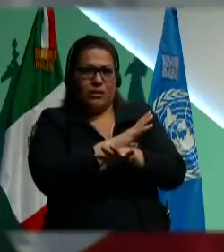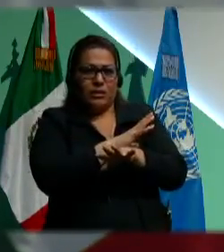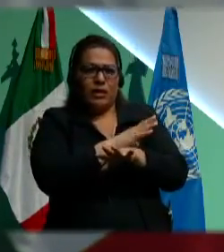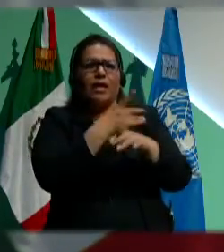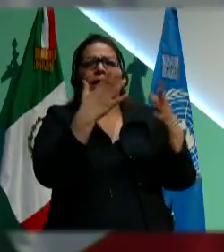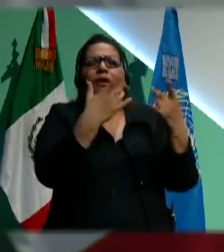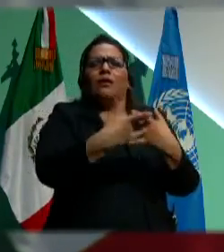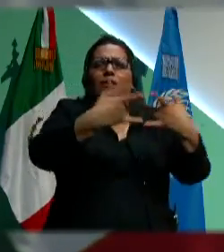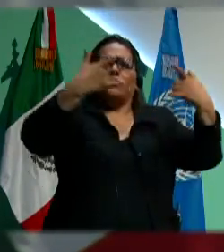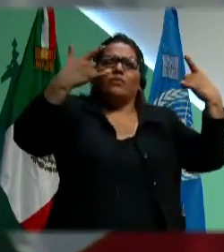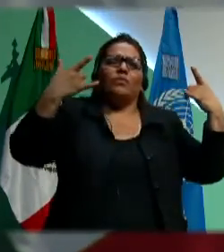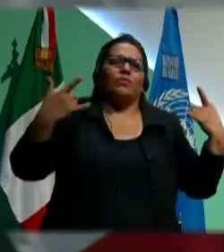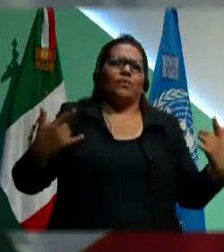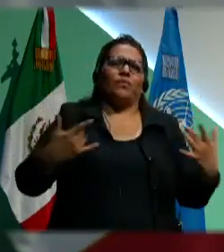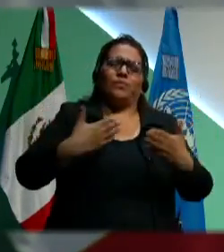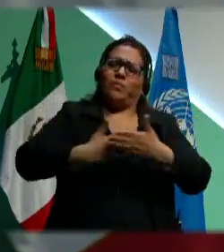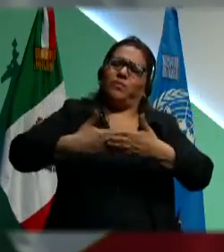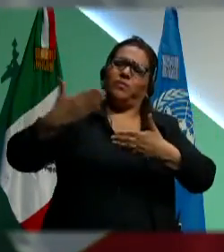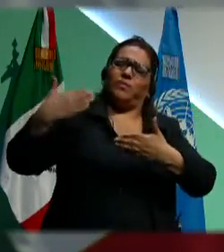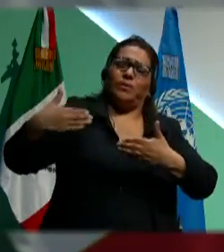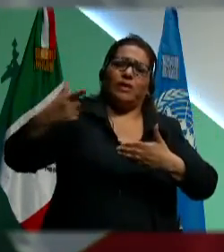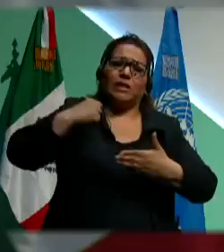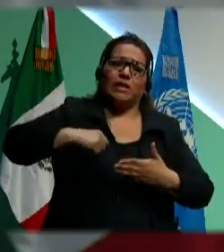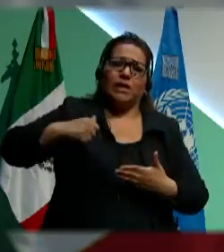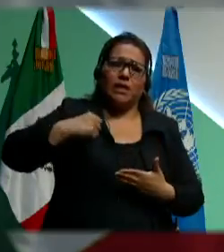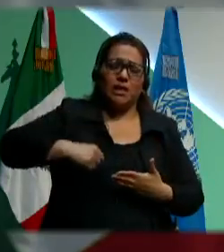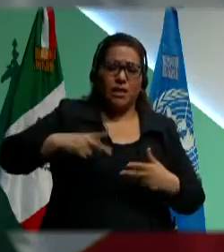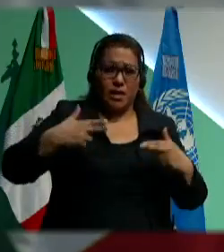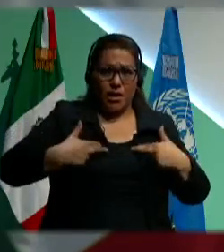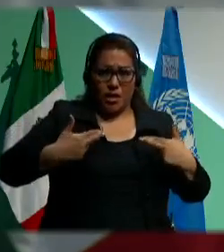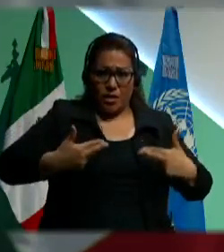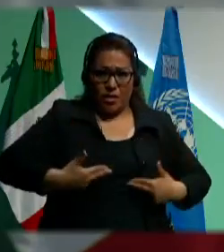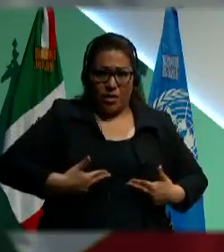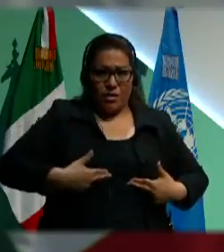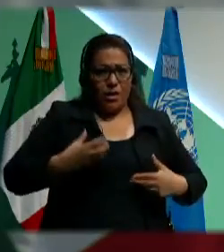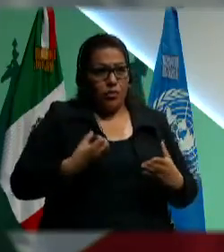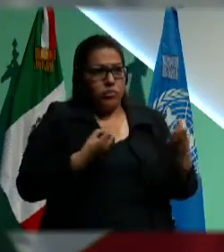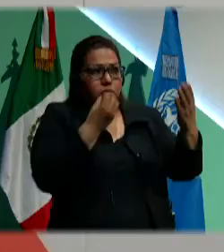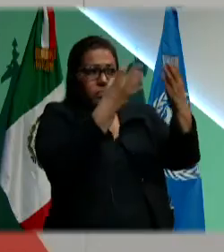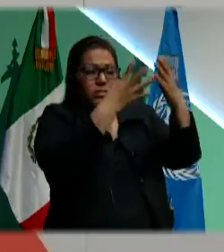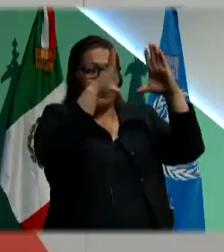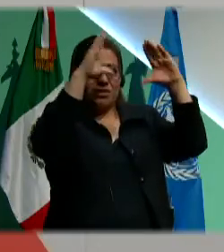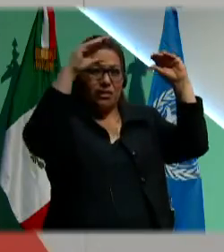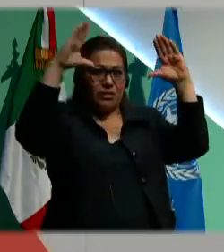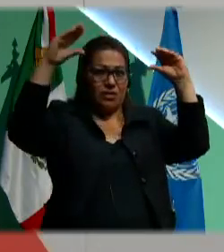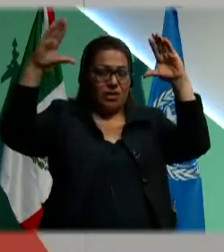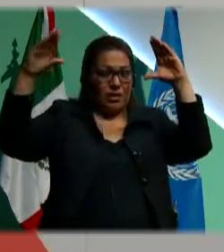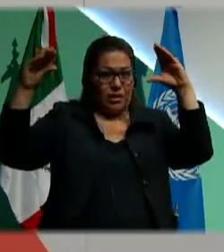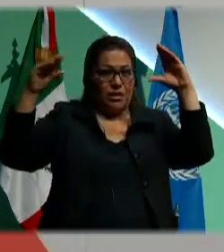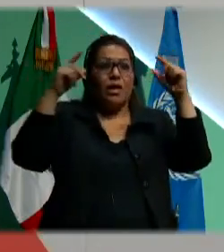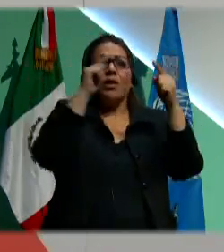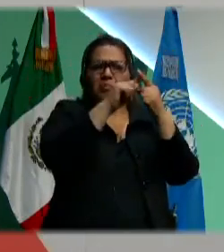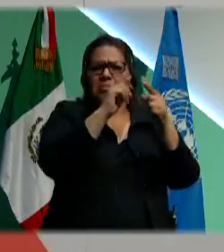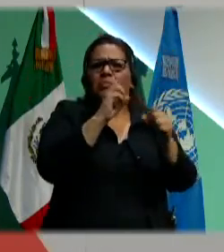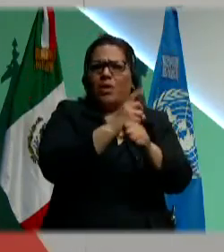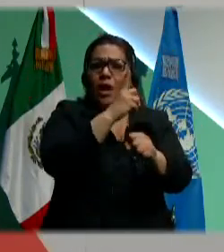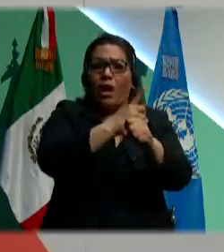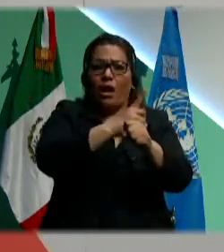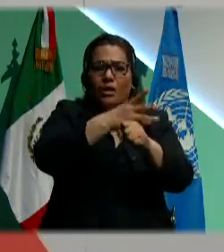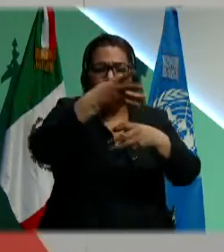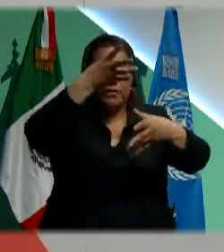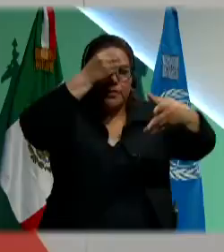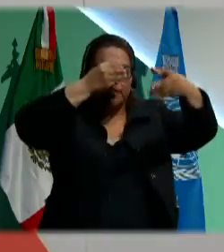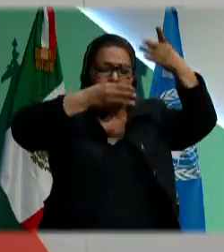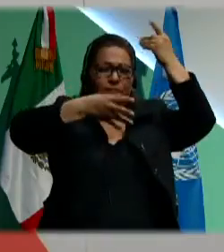about its technology of memory. As social memory and cognition are increasingly centralized through the databases